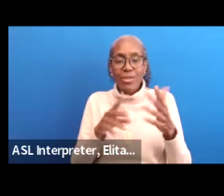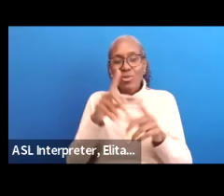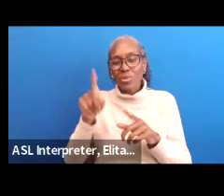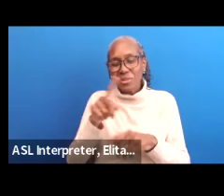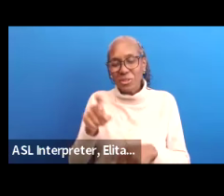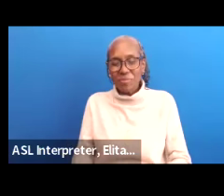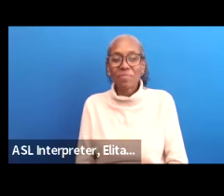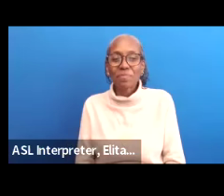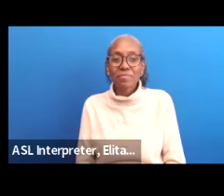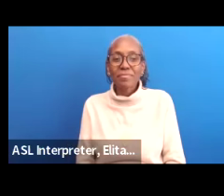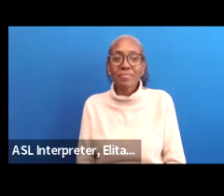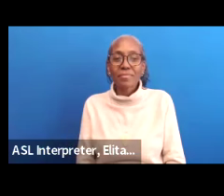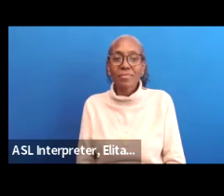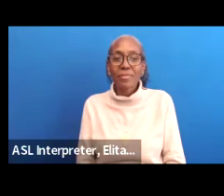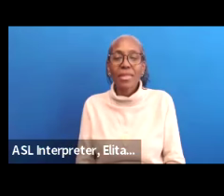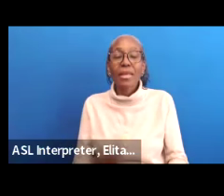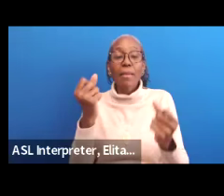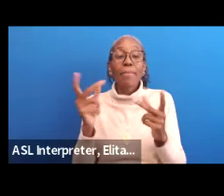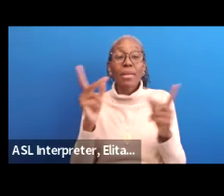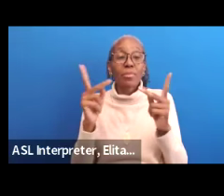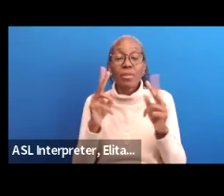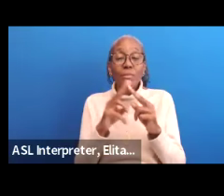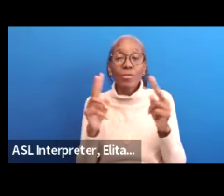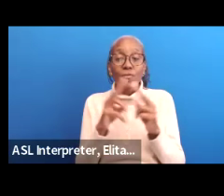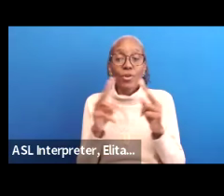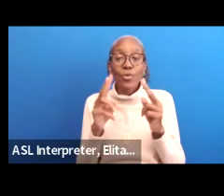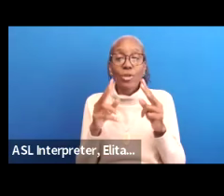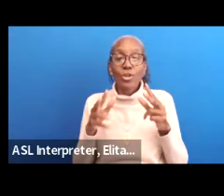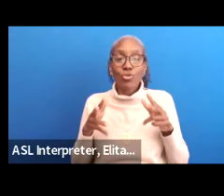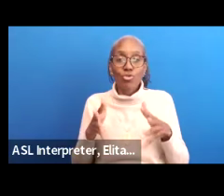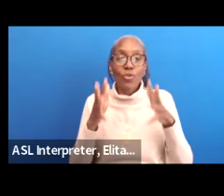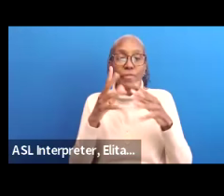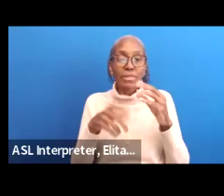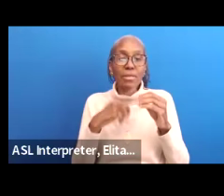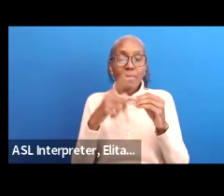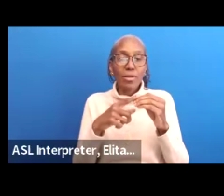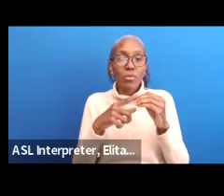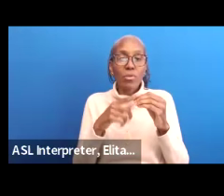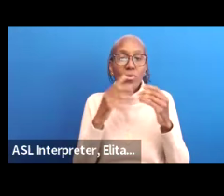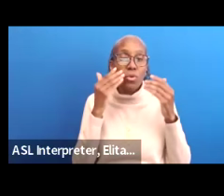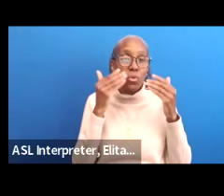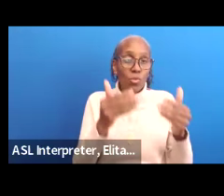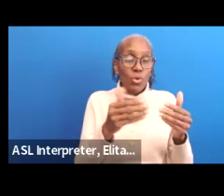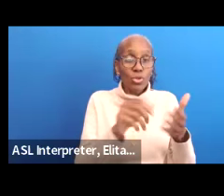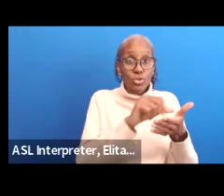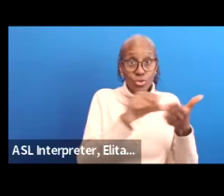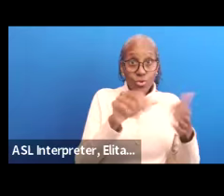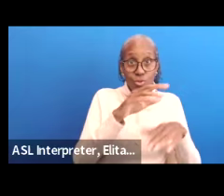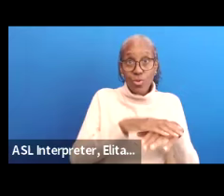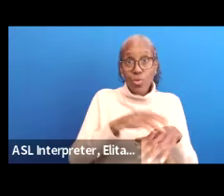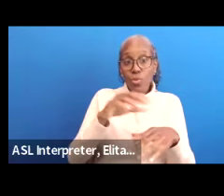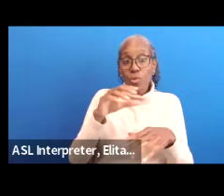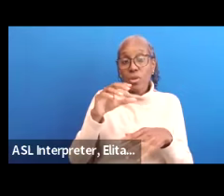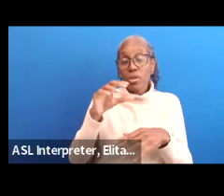questions, but I know a lot of people are very nervous about, they're going to have this surgery on their spinal